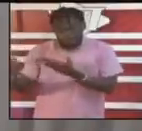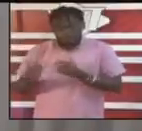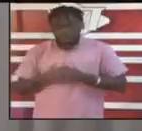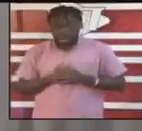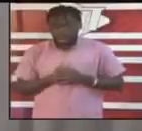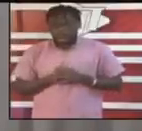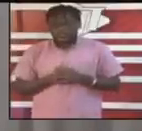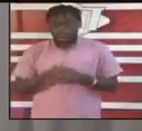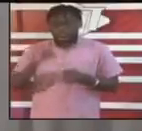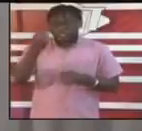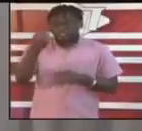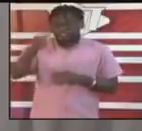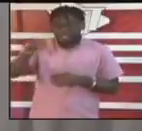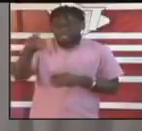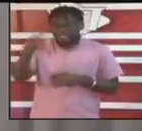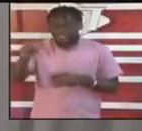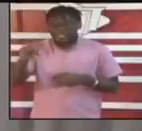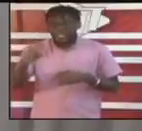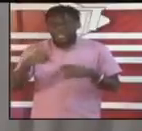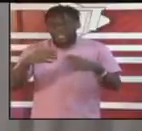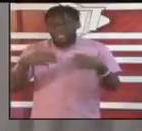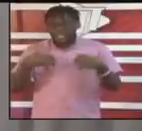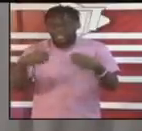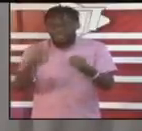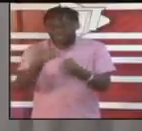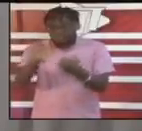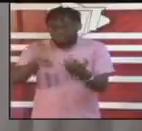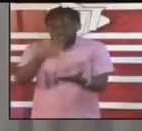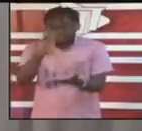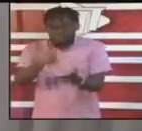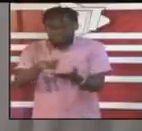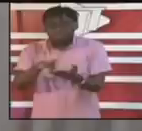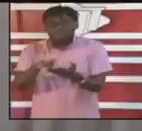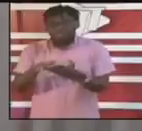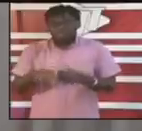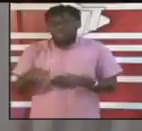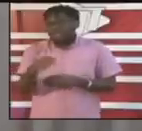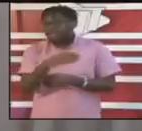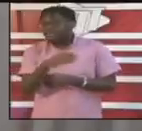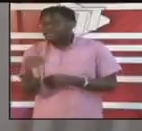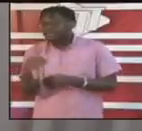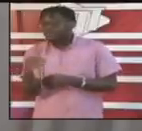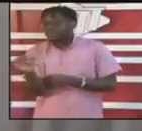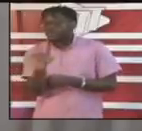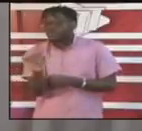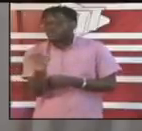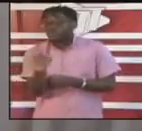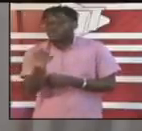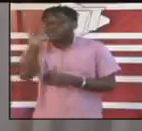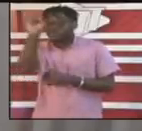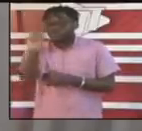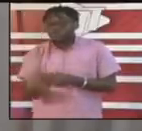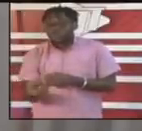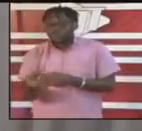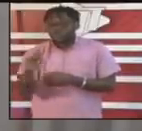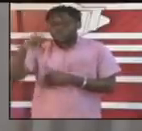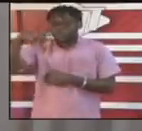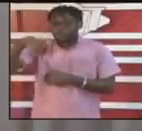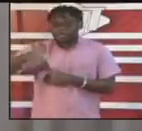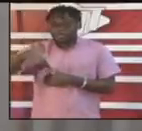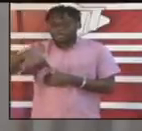Enhanced Health Center. And at Victoria, we're looking at Pleasantville. So the following clinical criteria will be